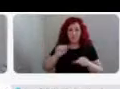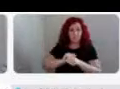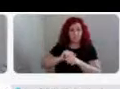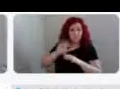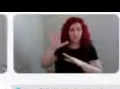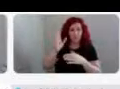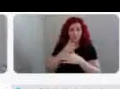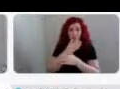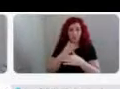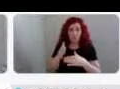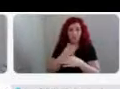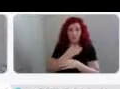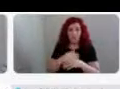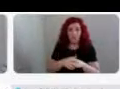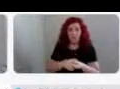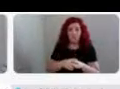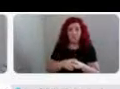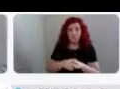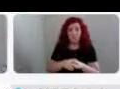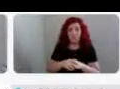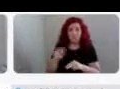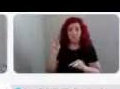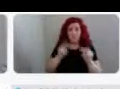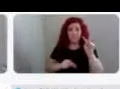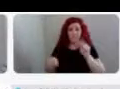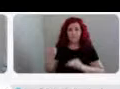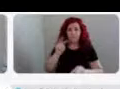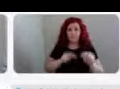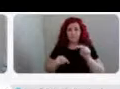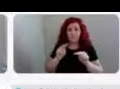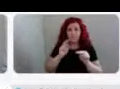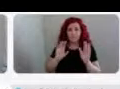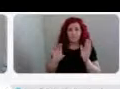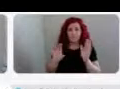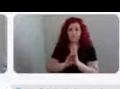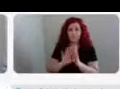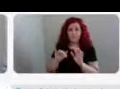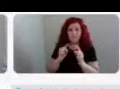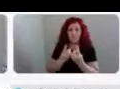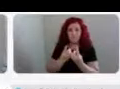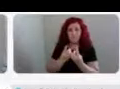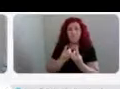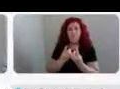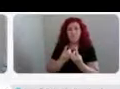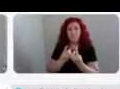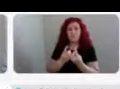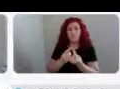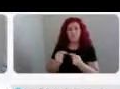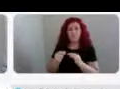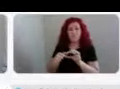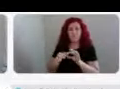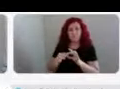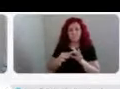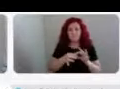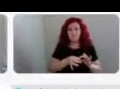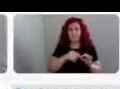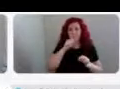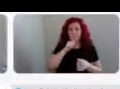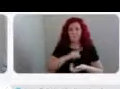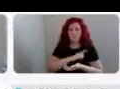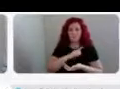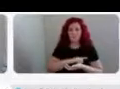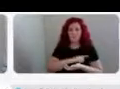between just looking at the picture of this district but bring it back to the old dictionary definition of